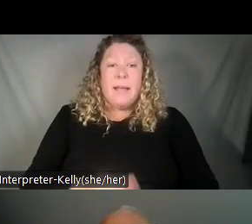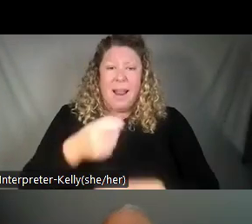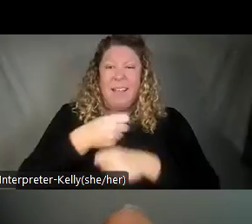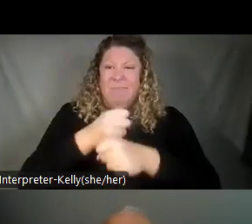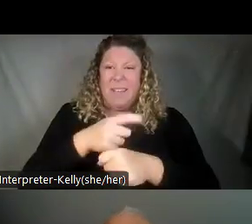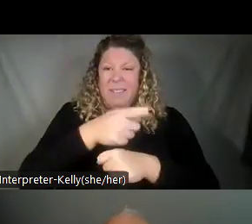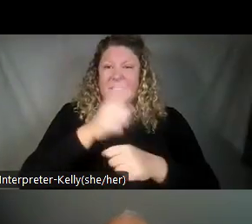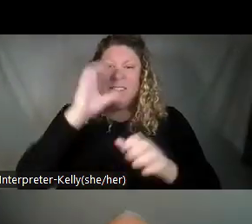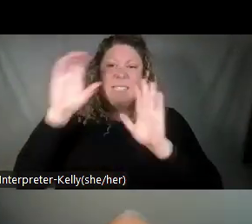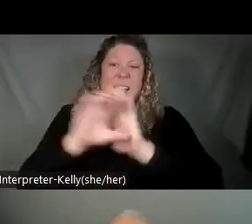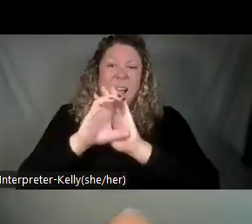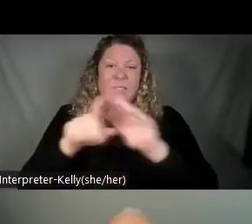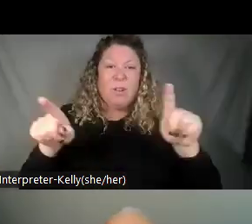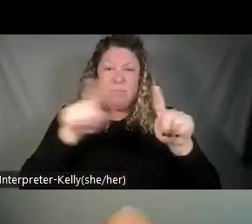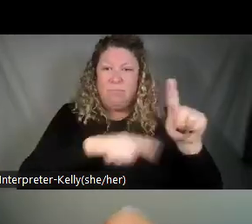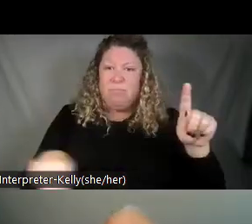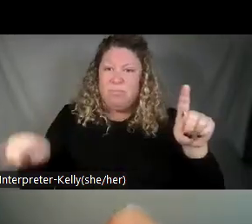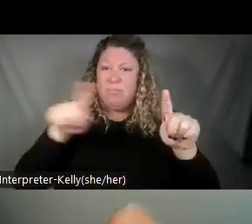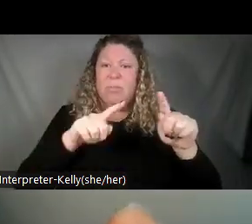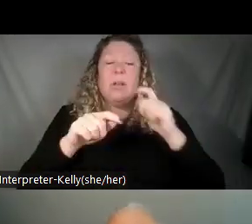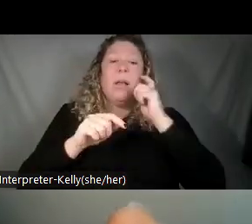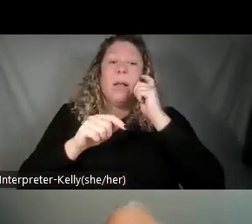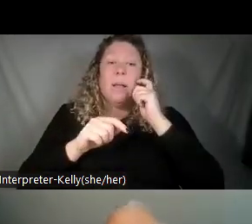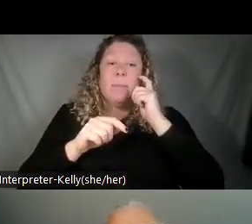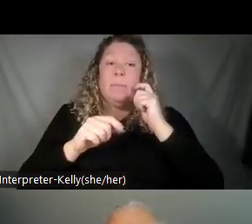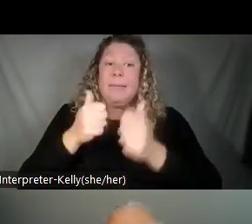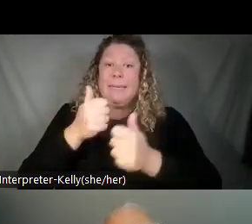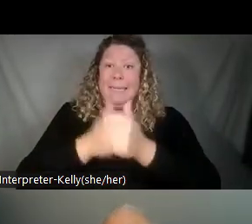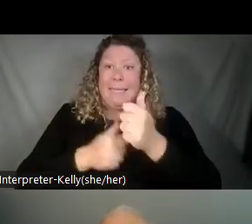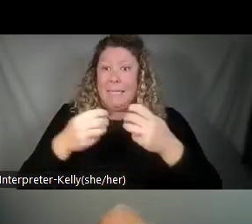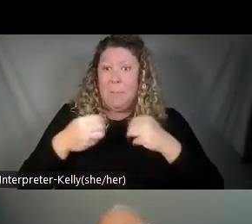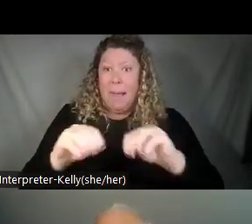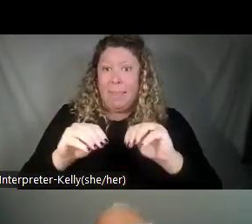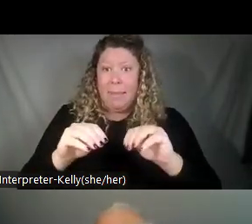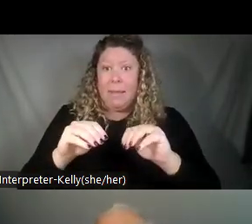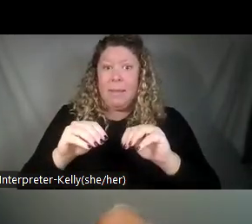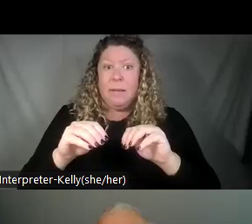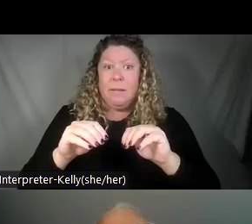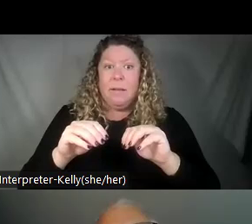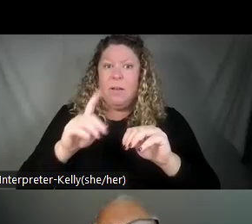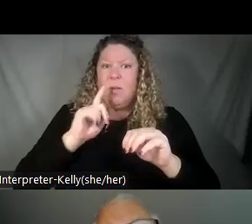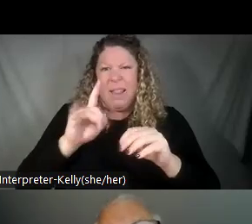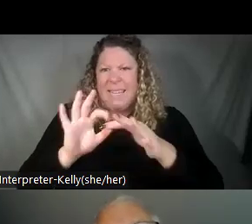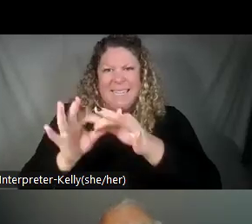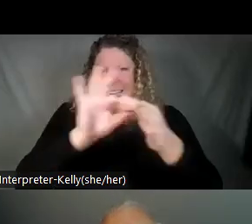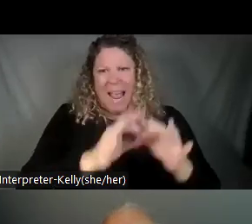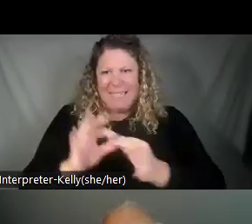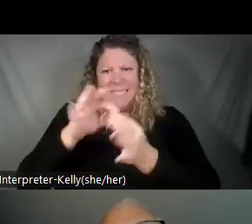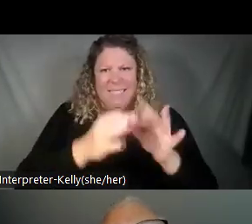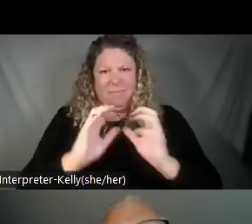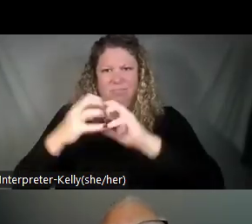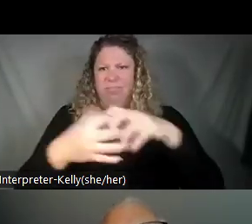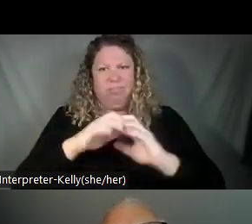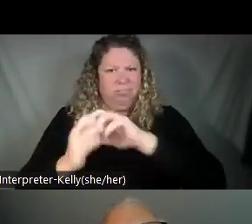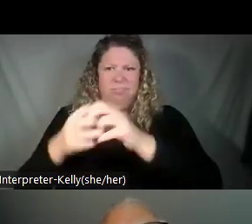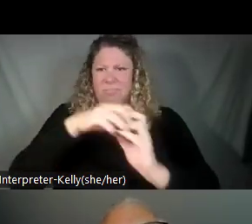diagram to kind of show that each one of these methodologies is really interconnected with all the rest of